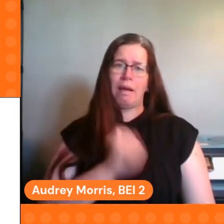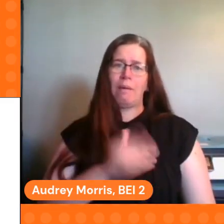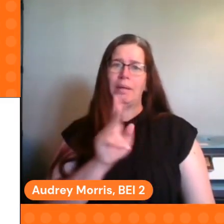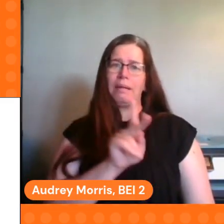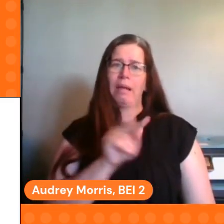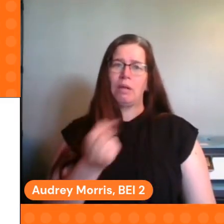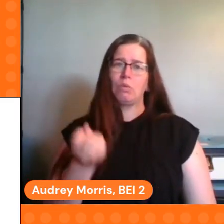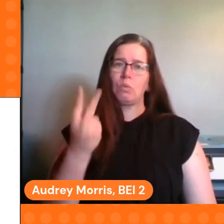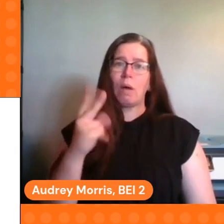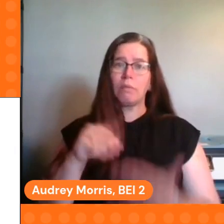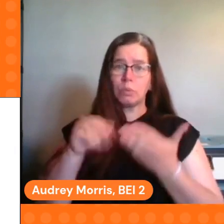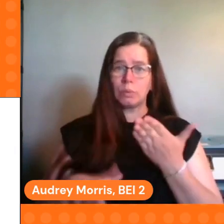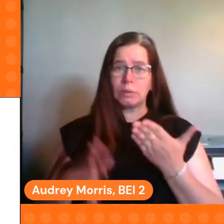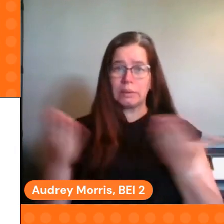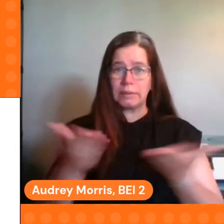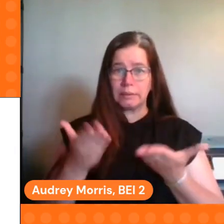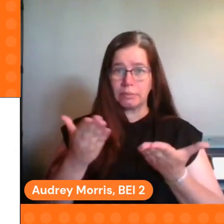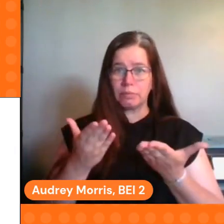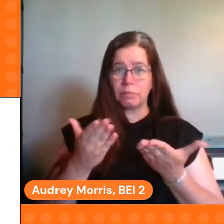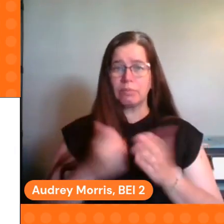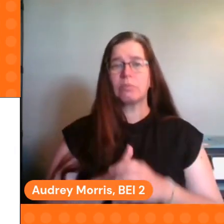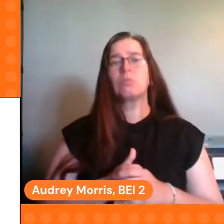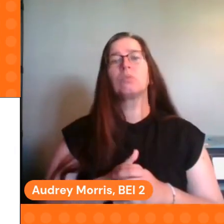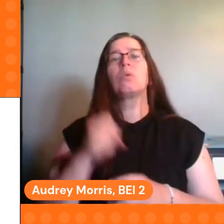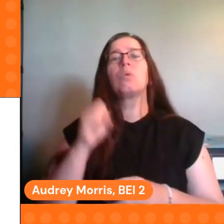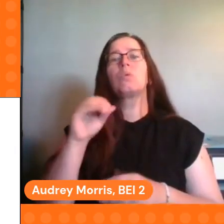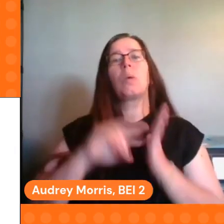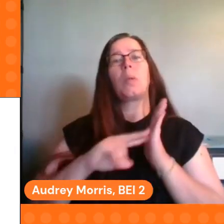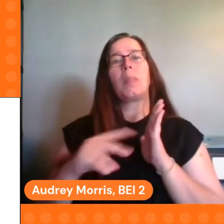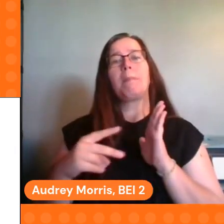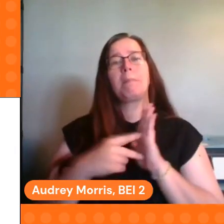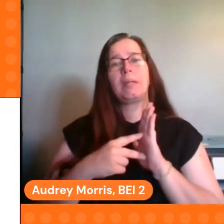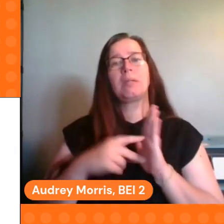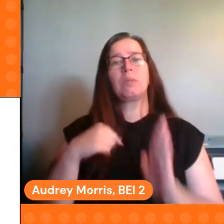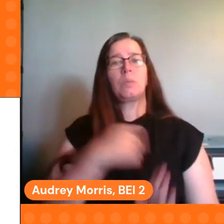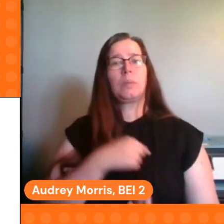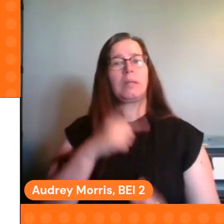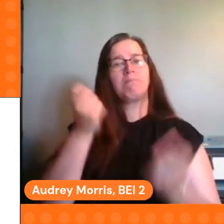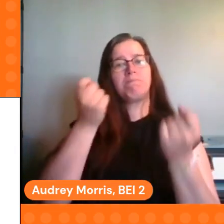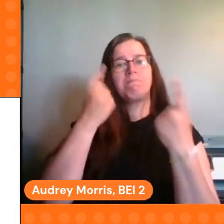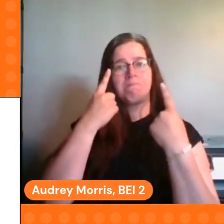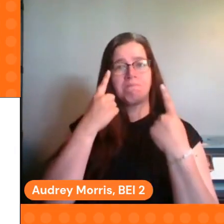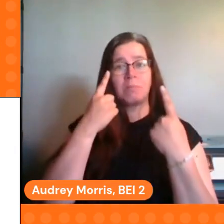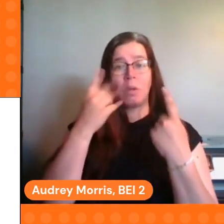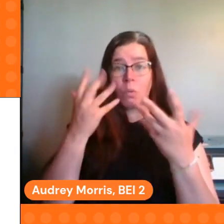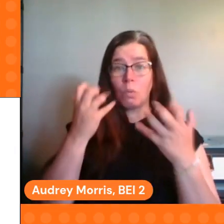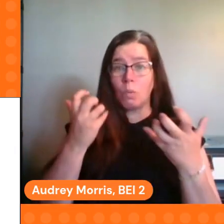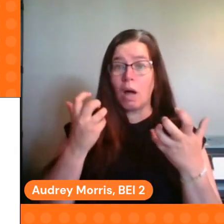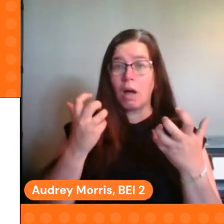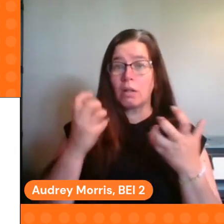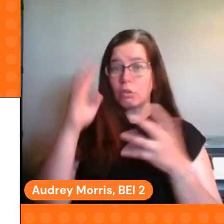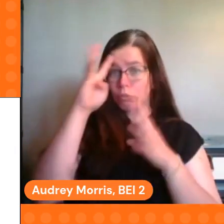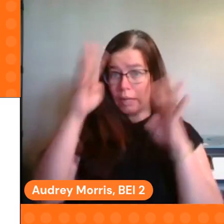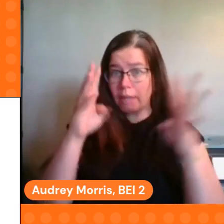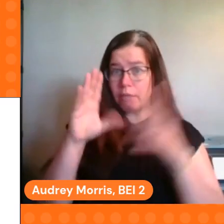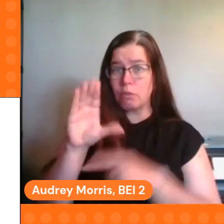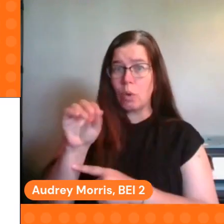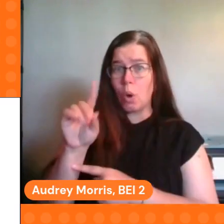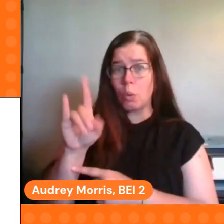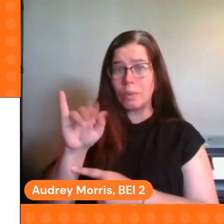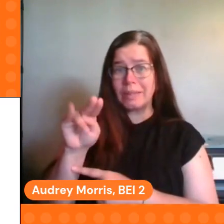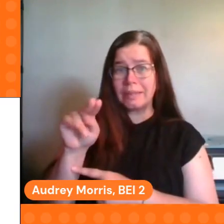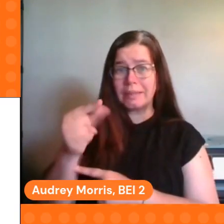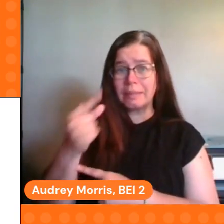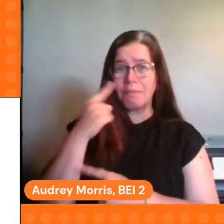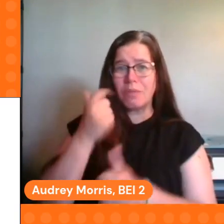in Vietnam. So that is when we realize that if we want to bring creative coding to every